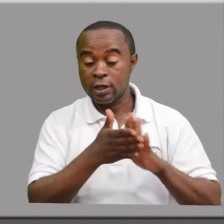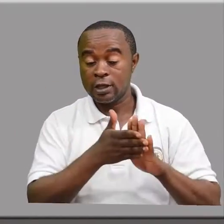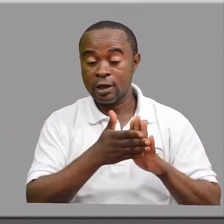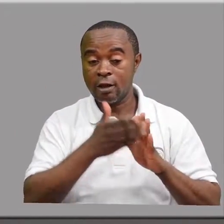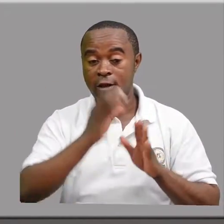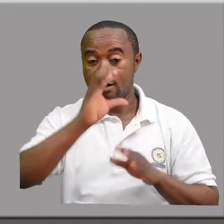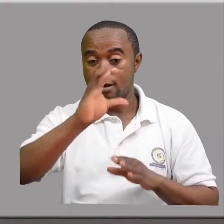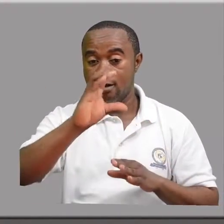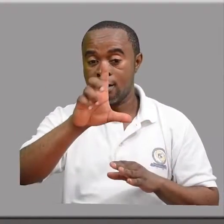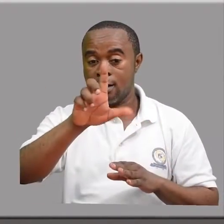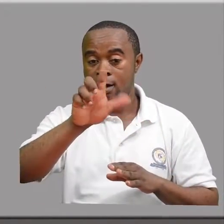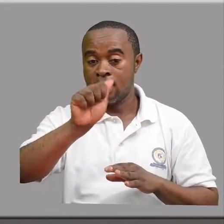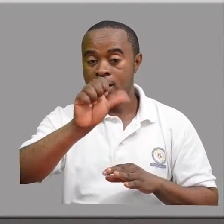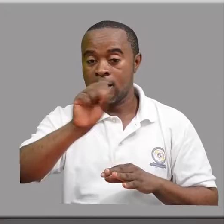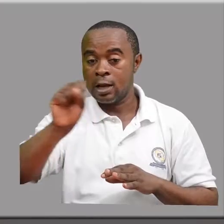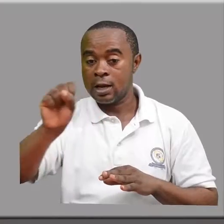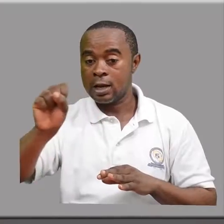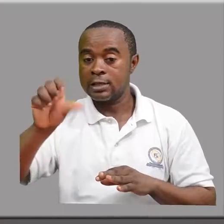class A,